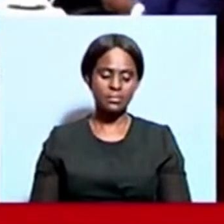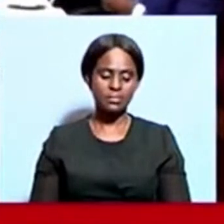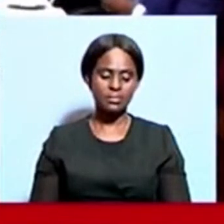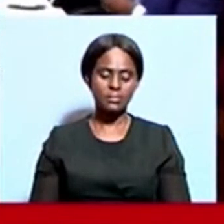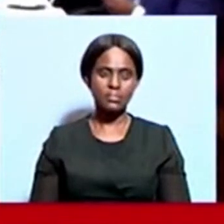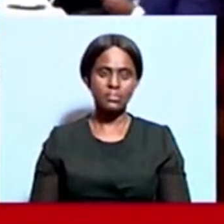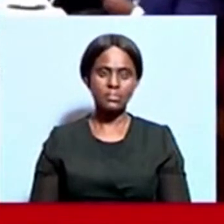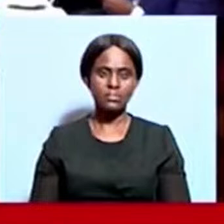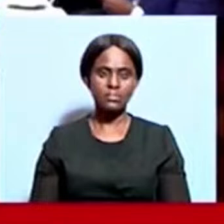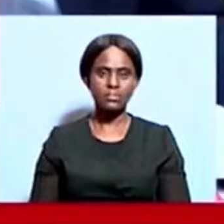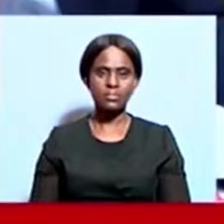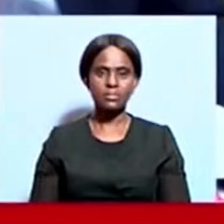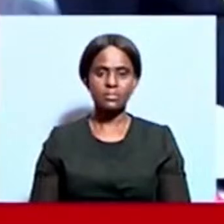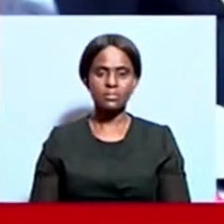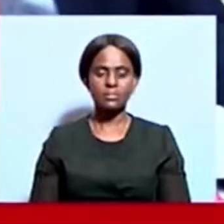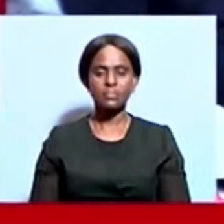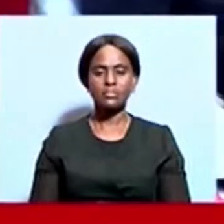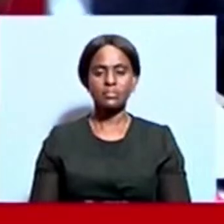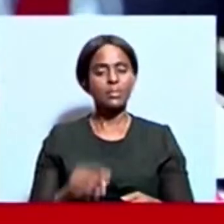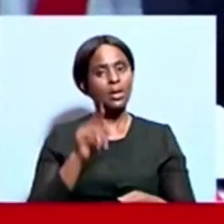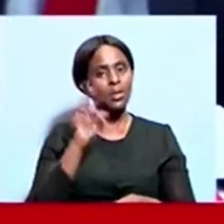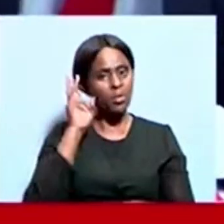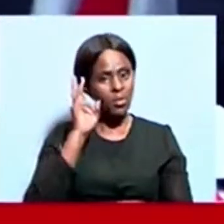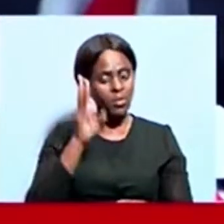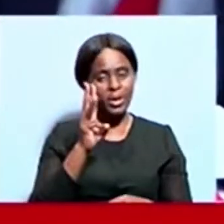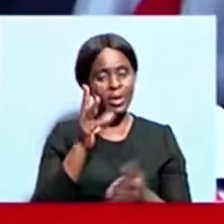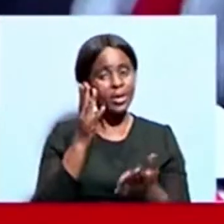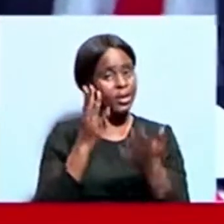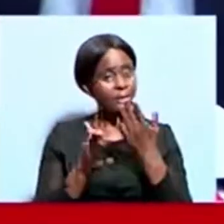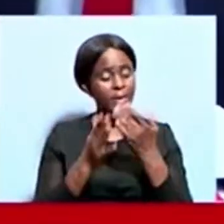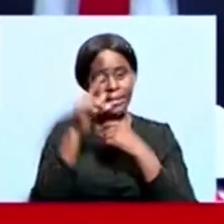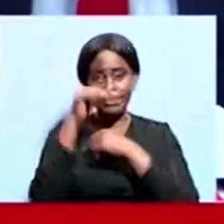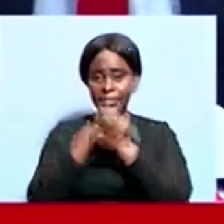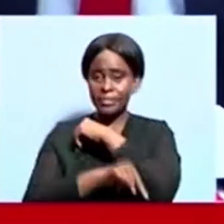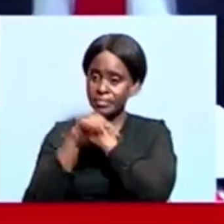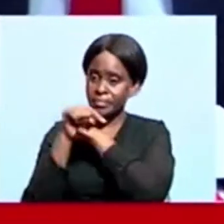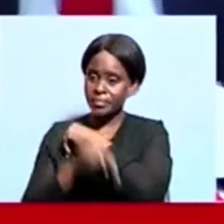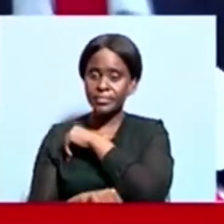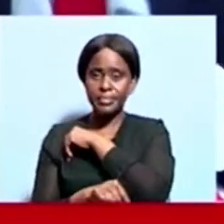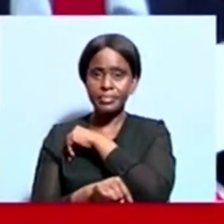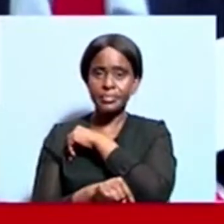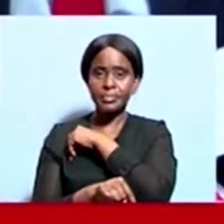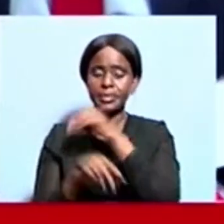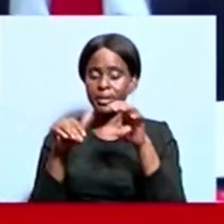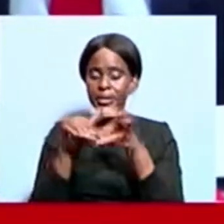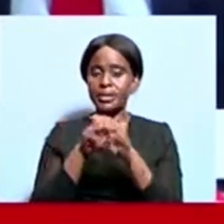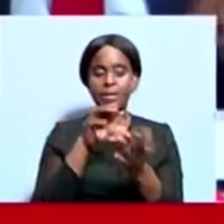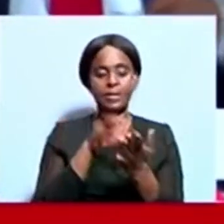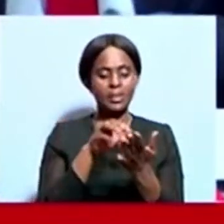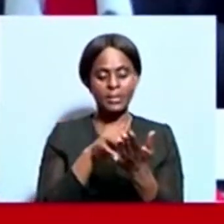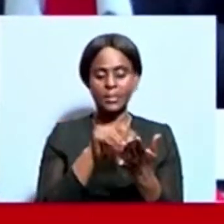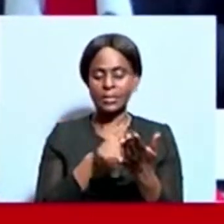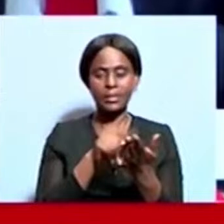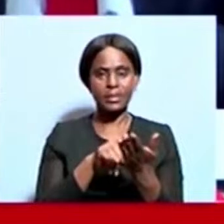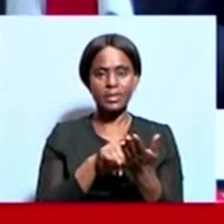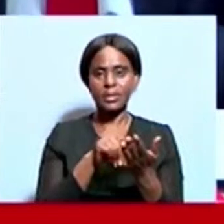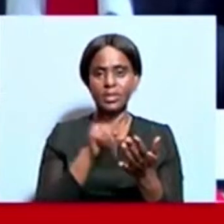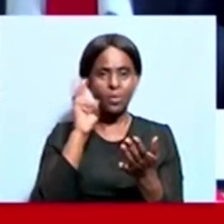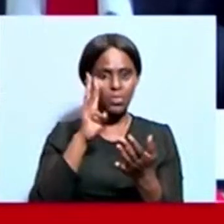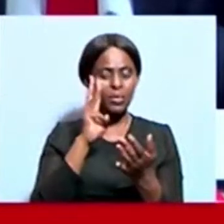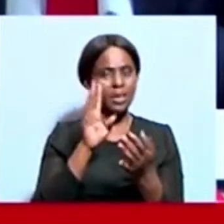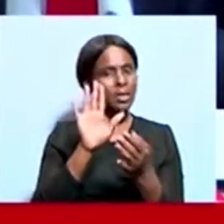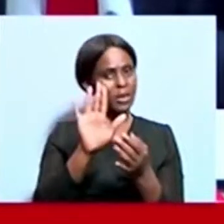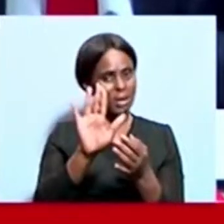When about this, you end up going into this matter. We'll go into details. I